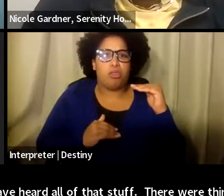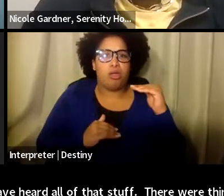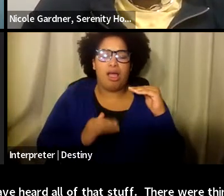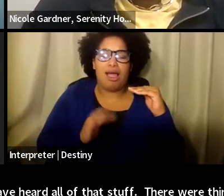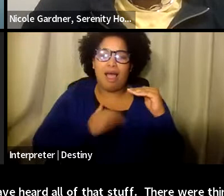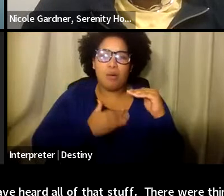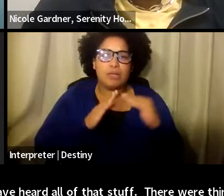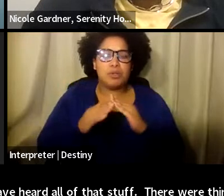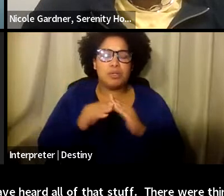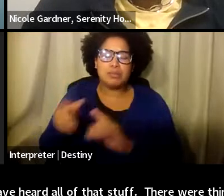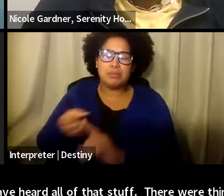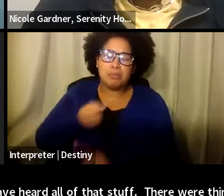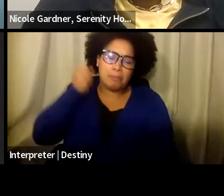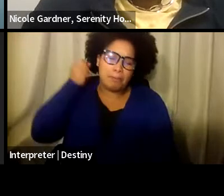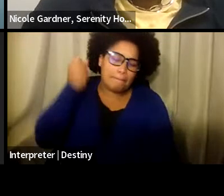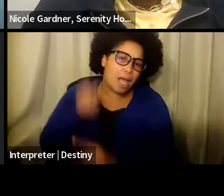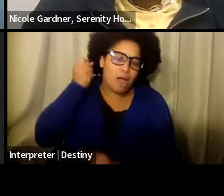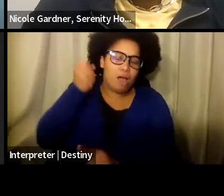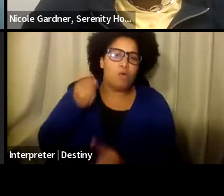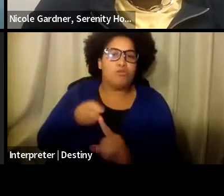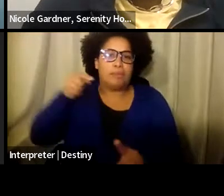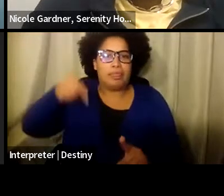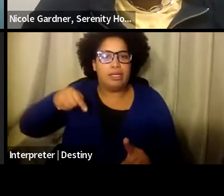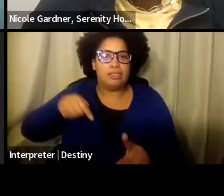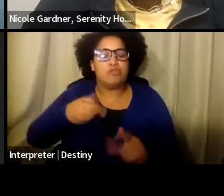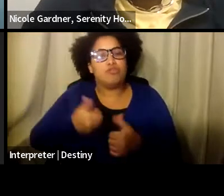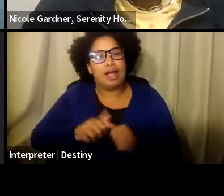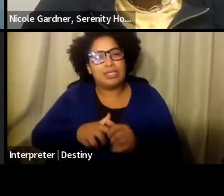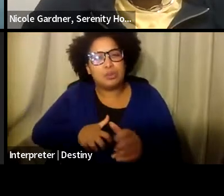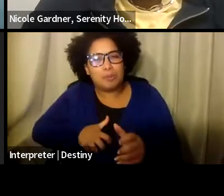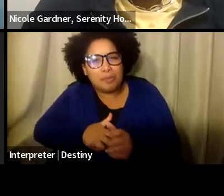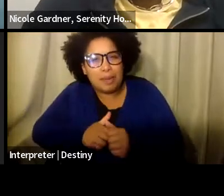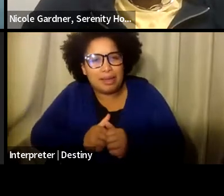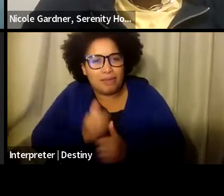so hard, right? So trying to make up for some of that